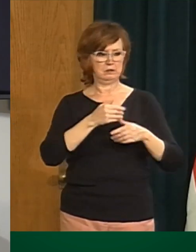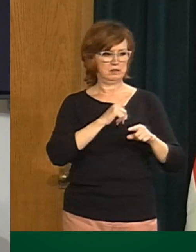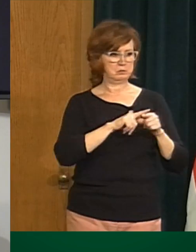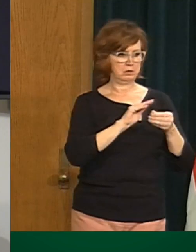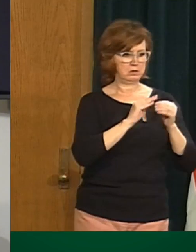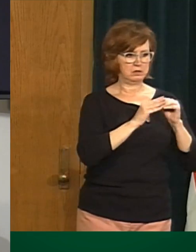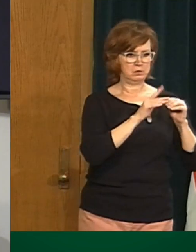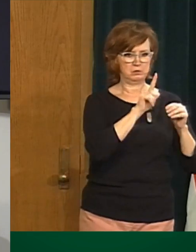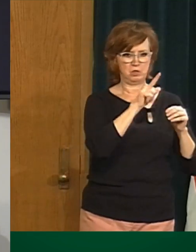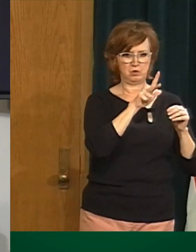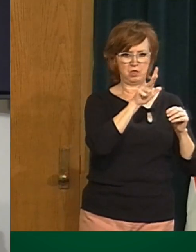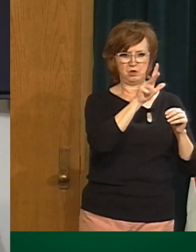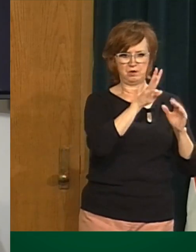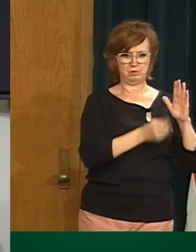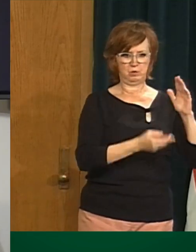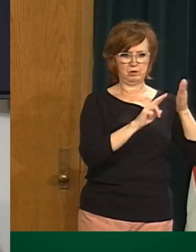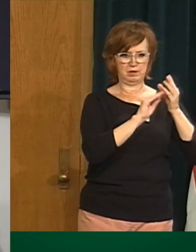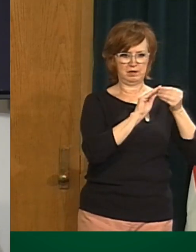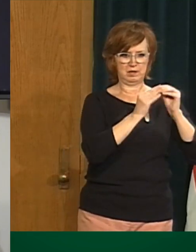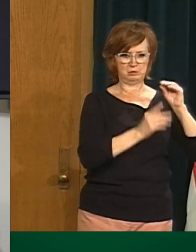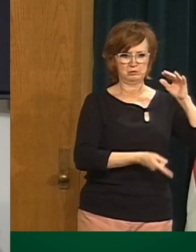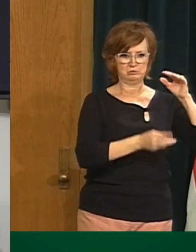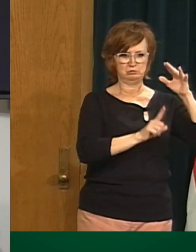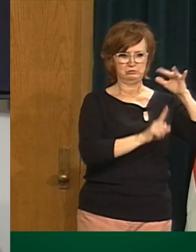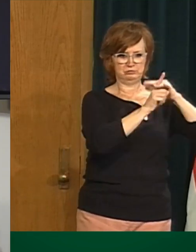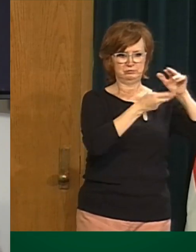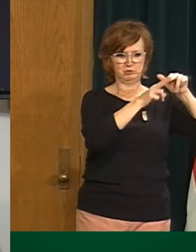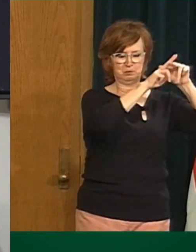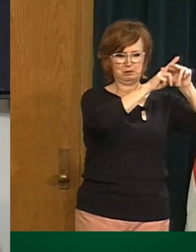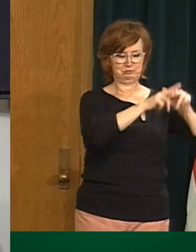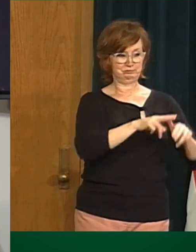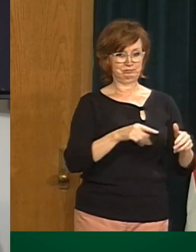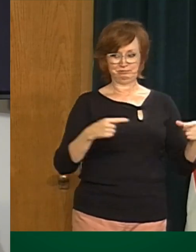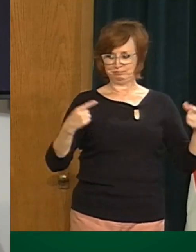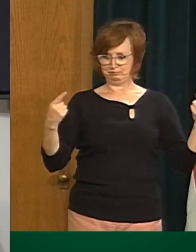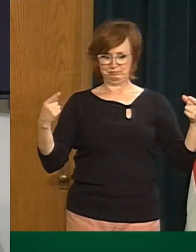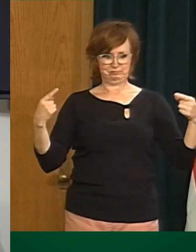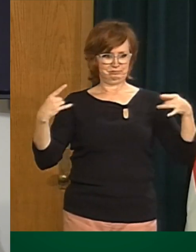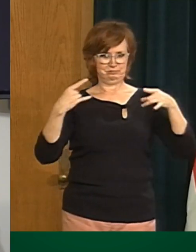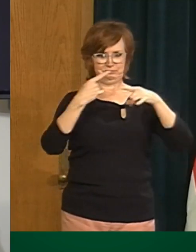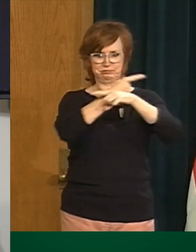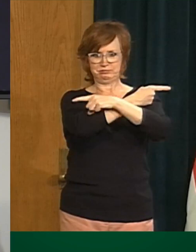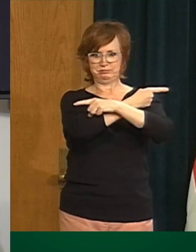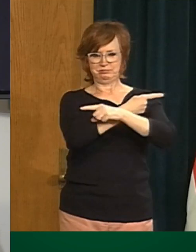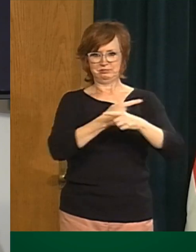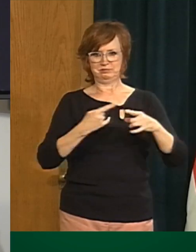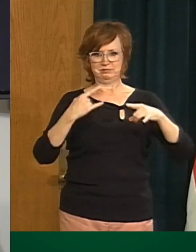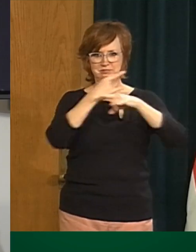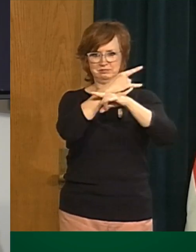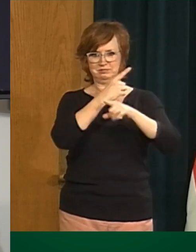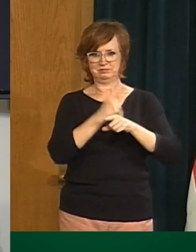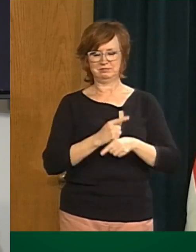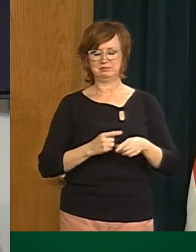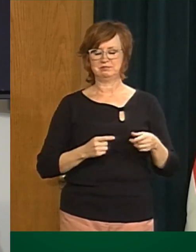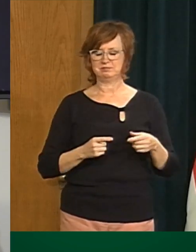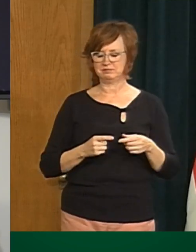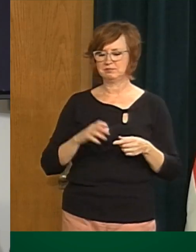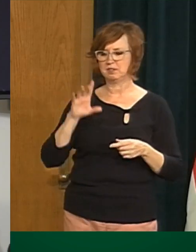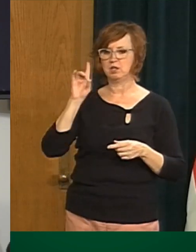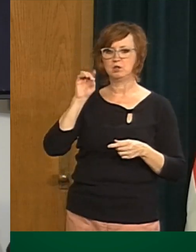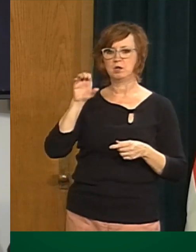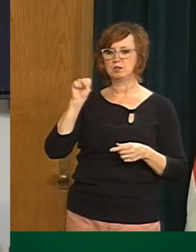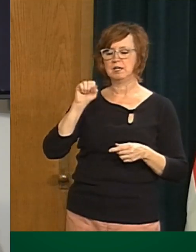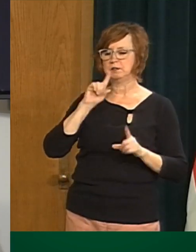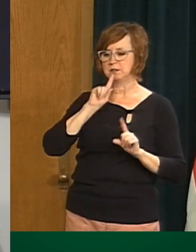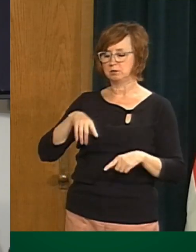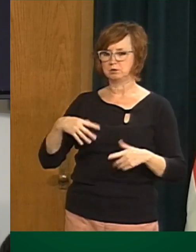feeling? So obviously, whenever there's a significant outbreak like there is in Northwest Saskatchewan, it's always concerning. But I